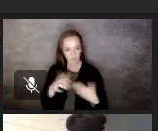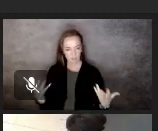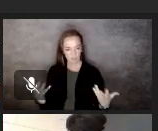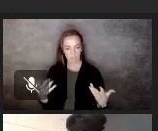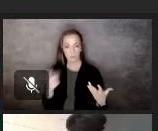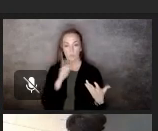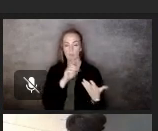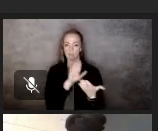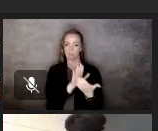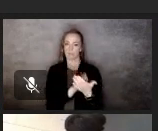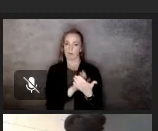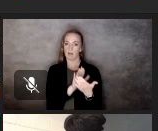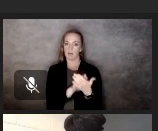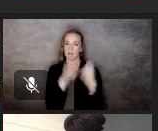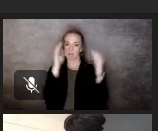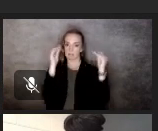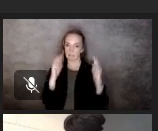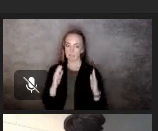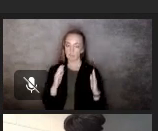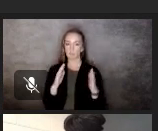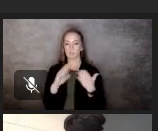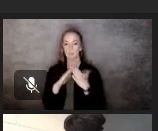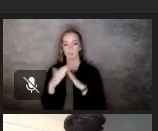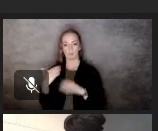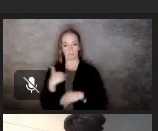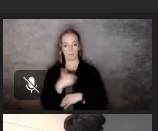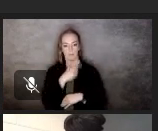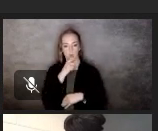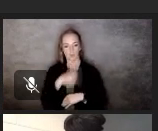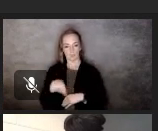the teachers and the community members who are on that committee